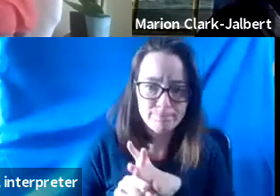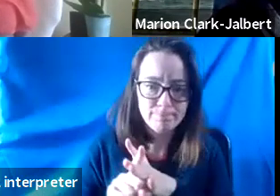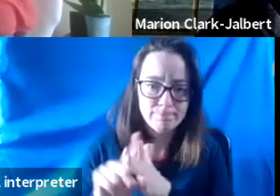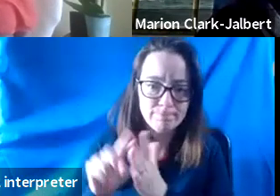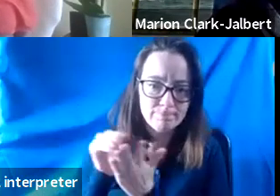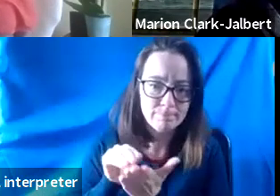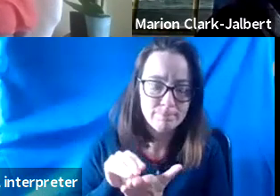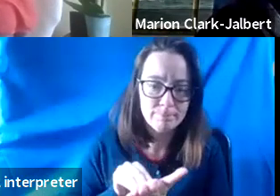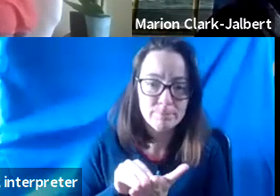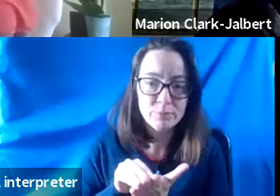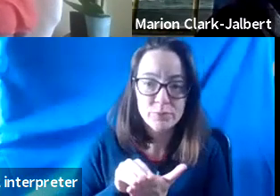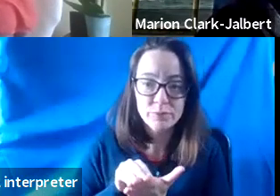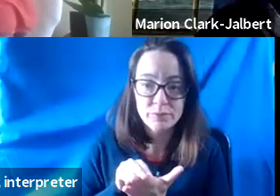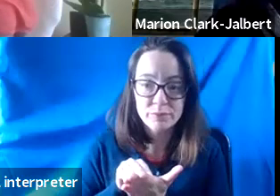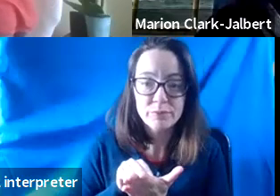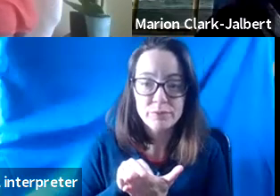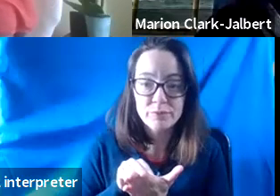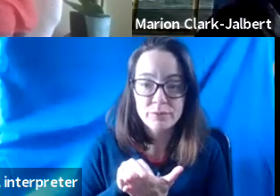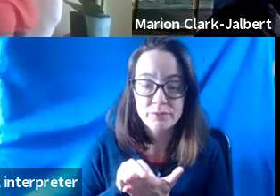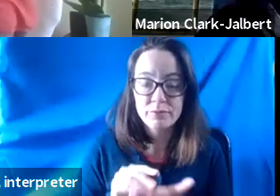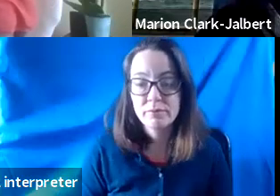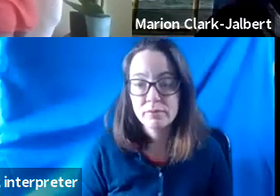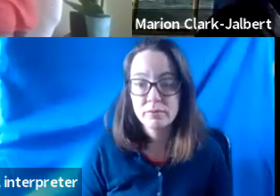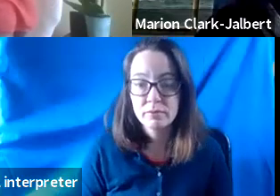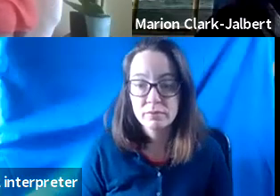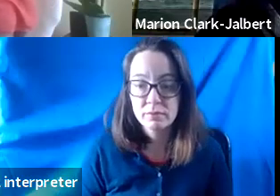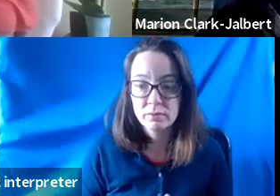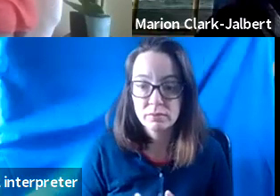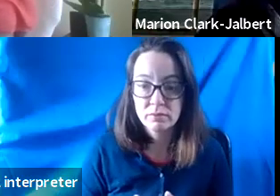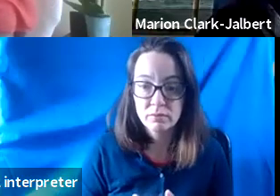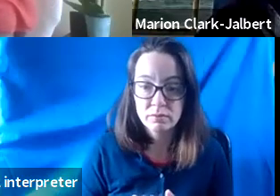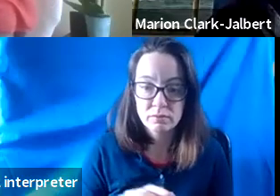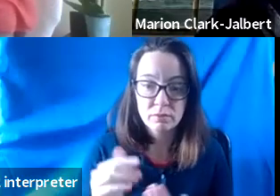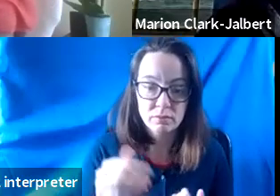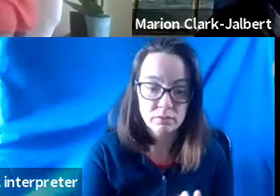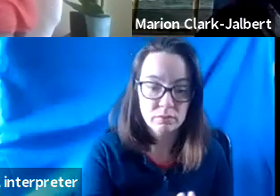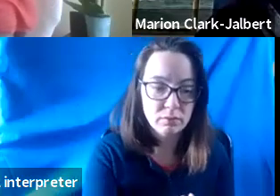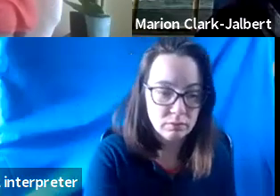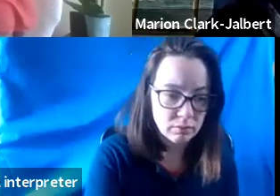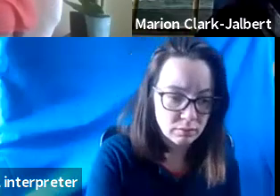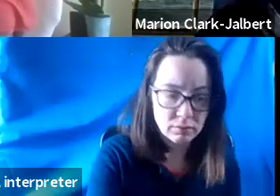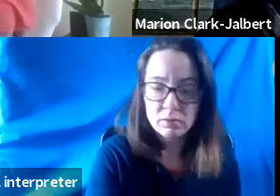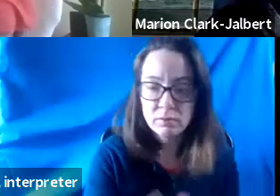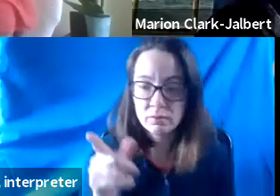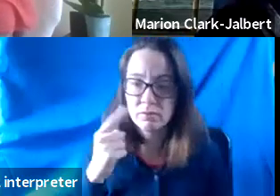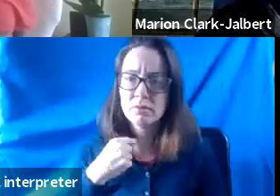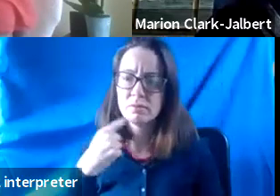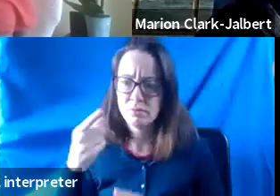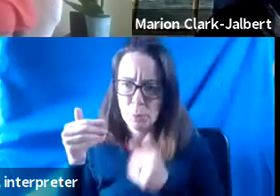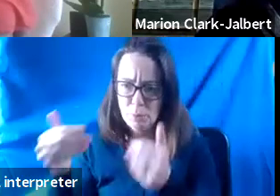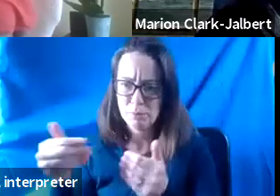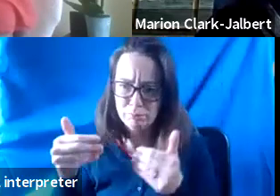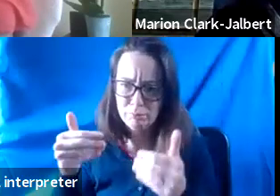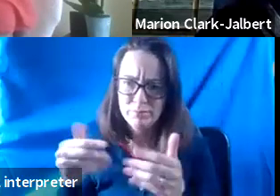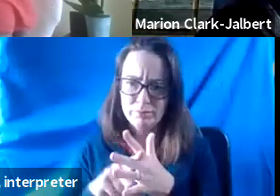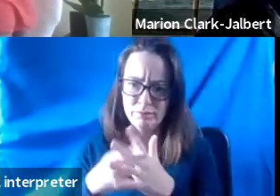And then the interpreters will just give us a little okay when it's ready to start again with the presentation. We're all set to go now. You're all set to go?